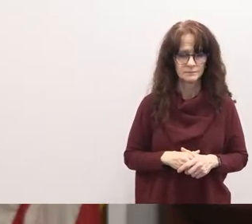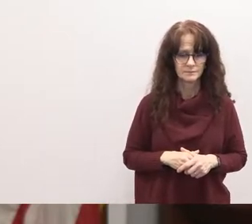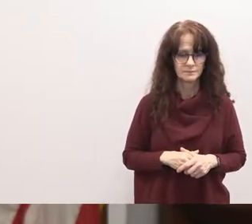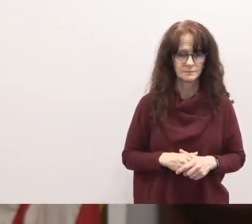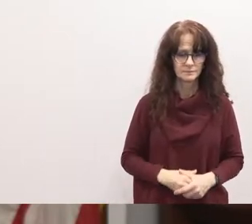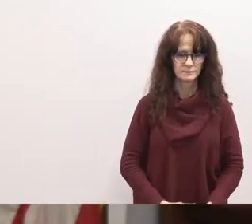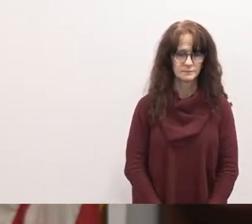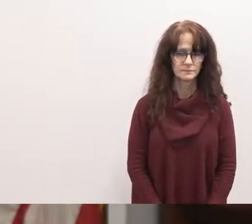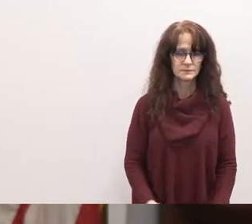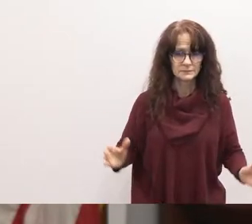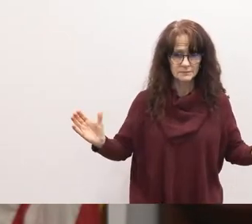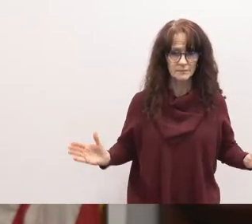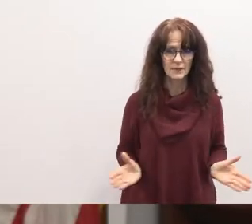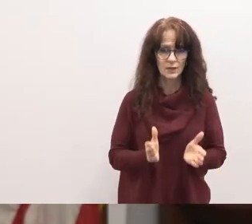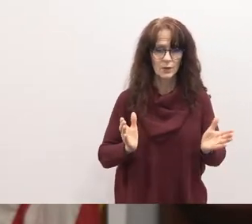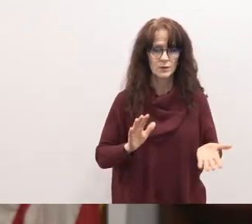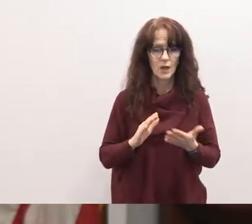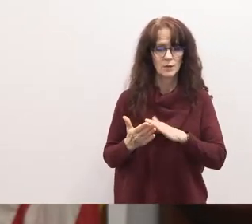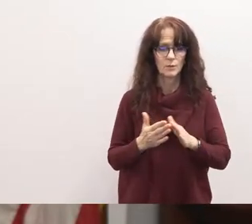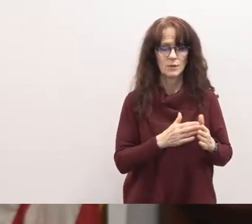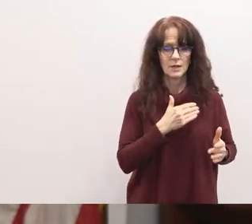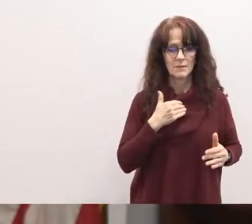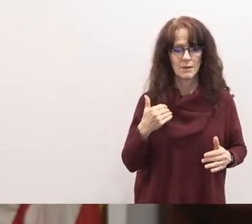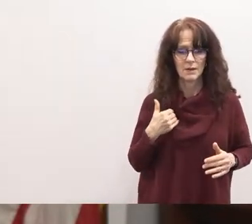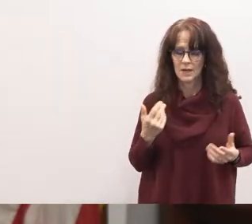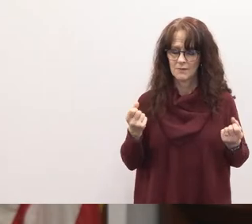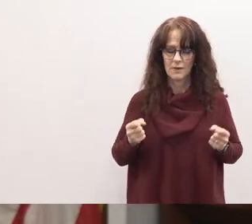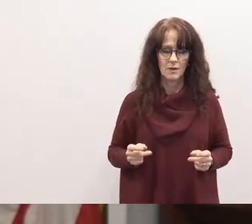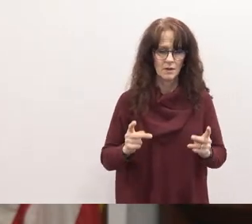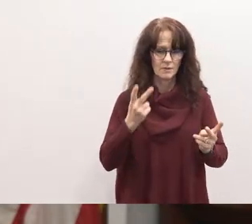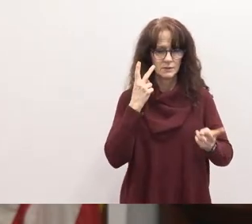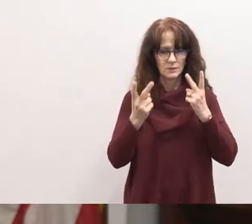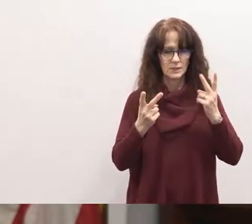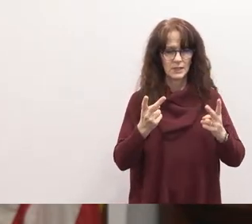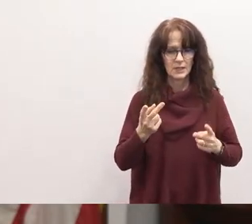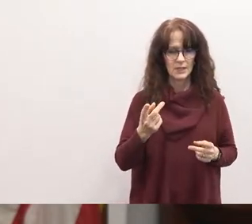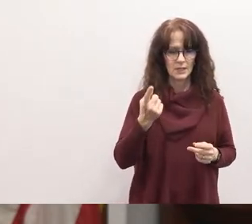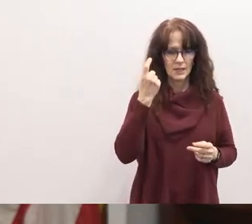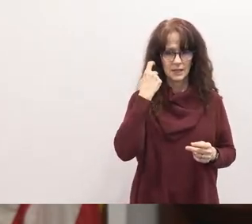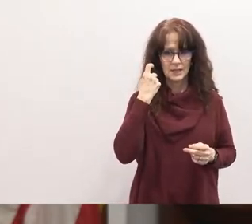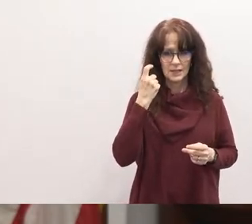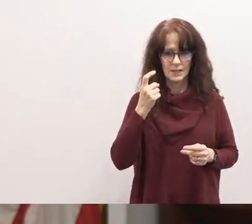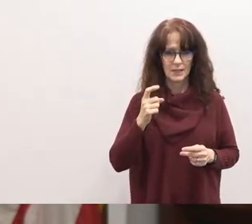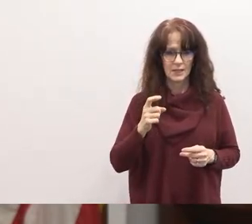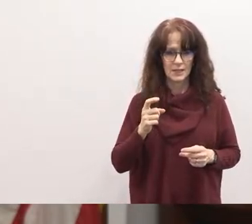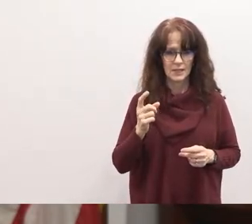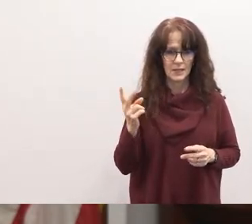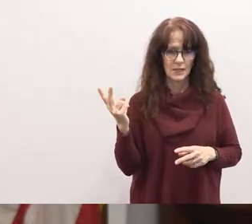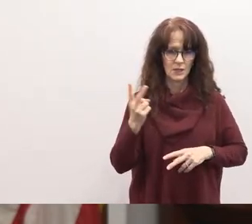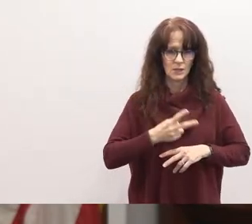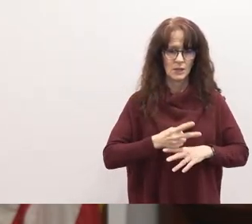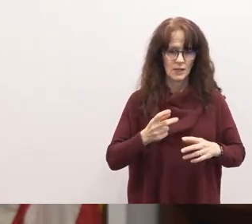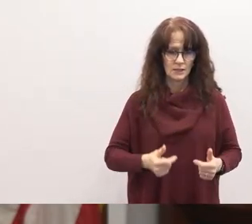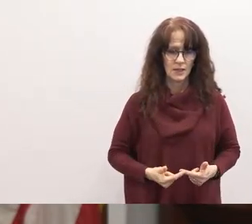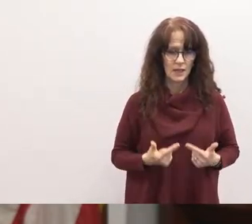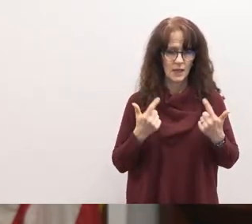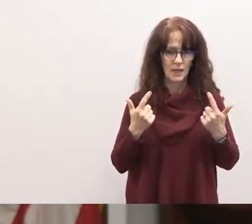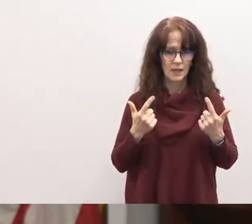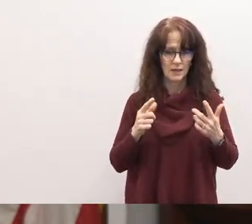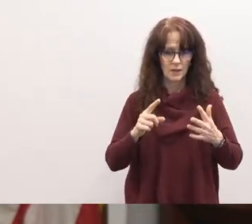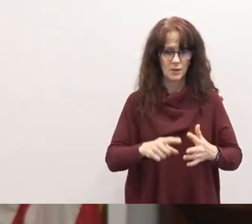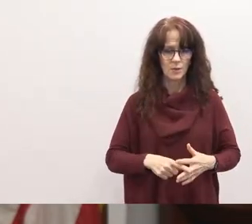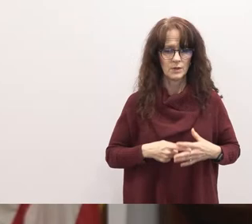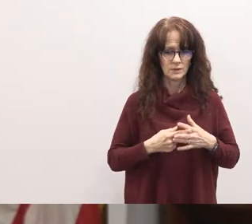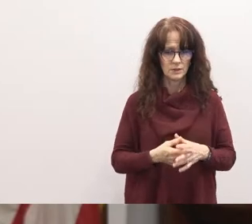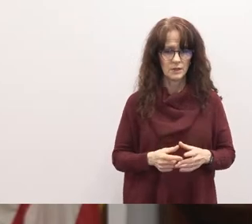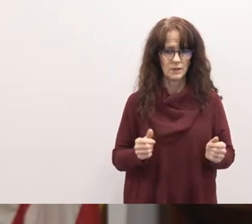I encourage our community members that didn't get a chance to see the last day and a half, 2 days live. We started